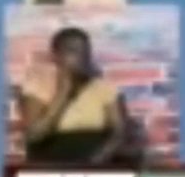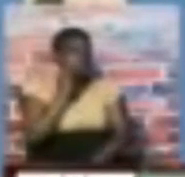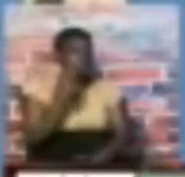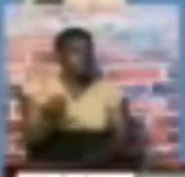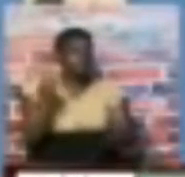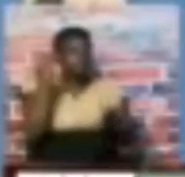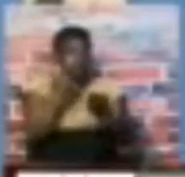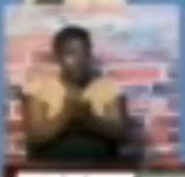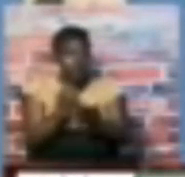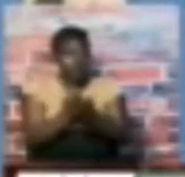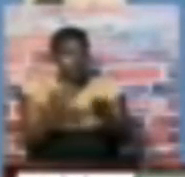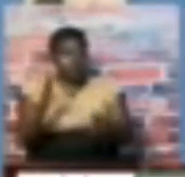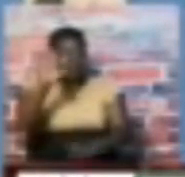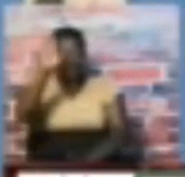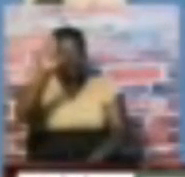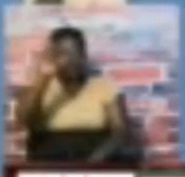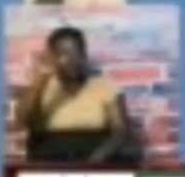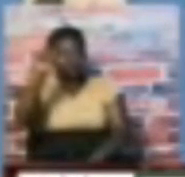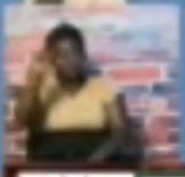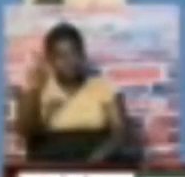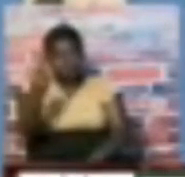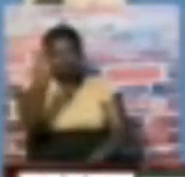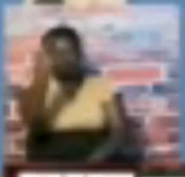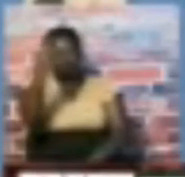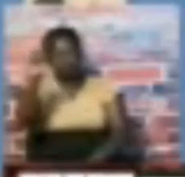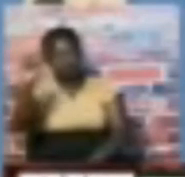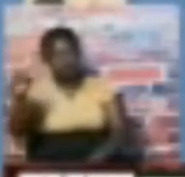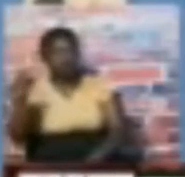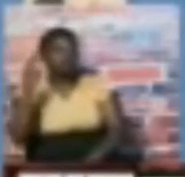Uganda Bat Limited, 100 million shillings.